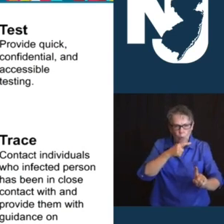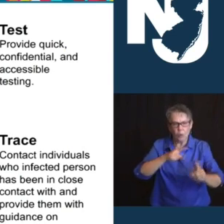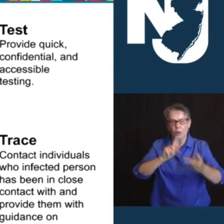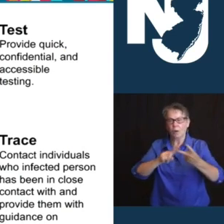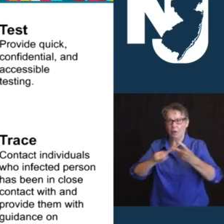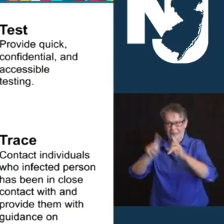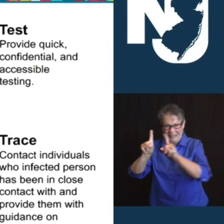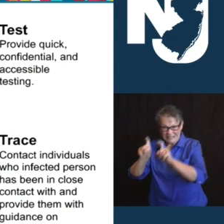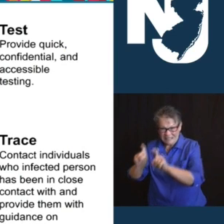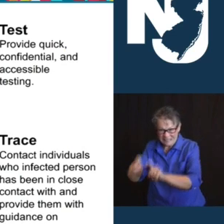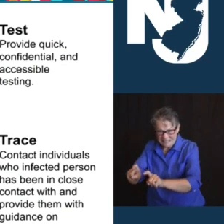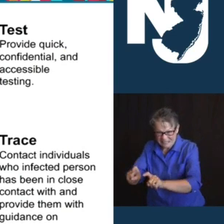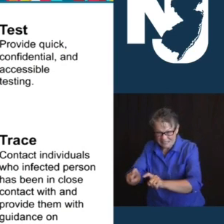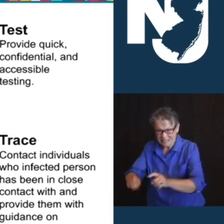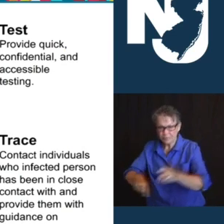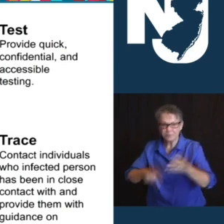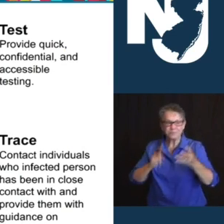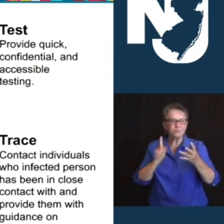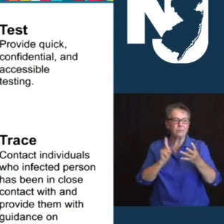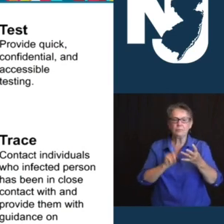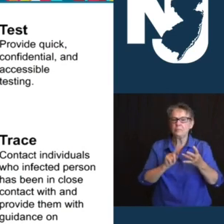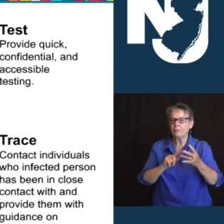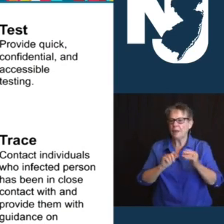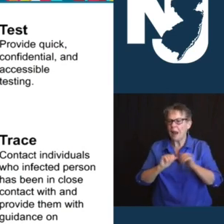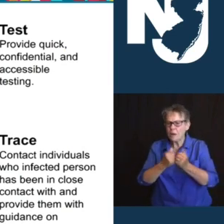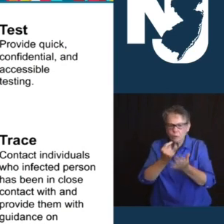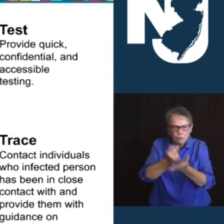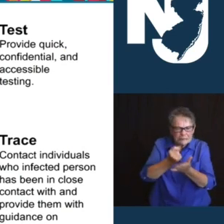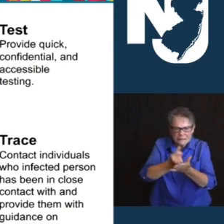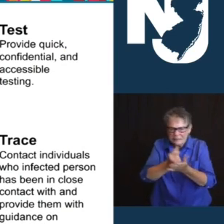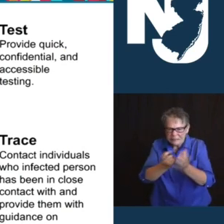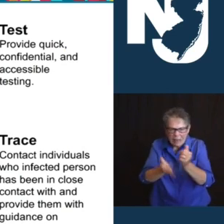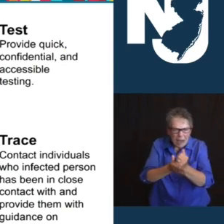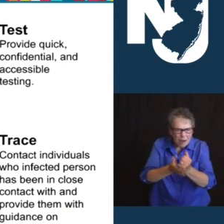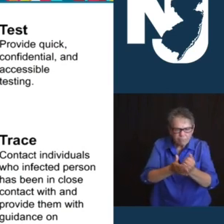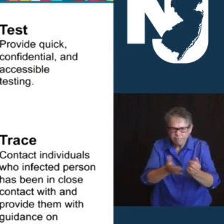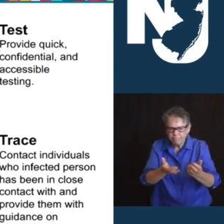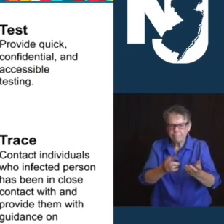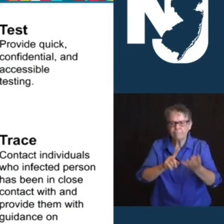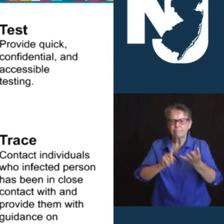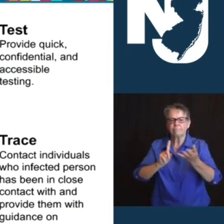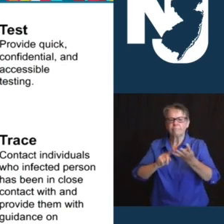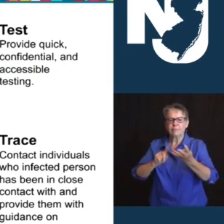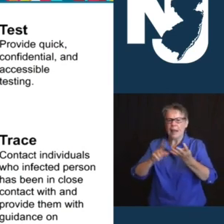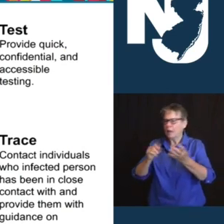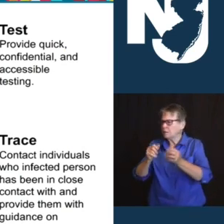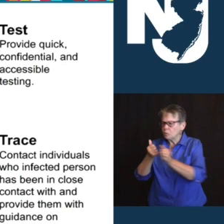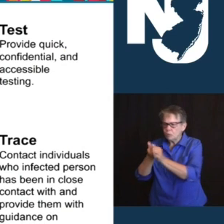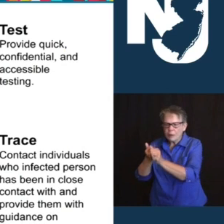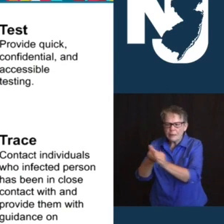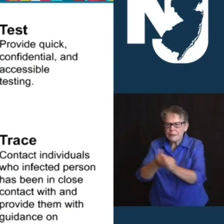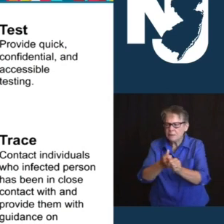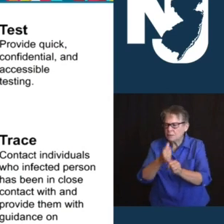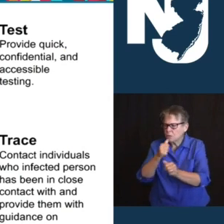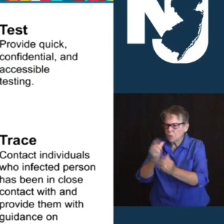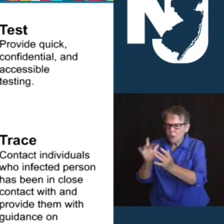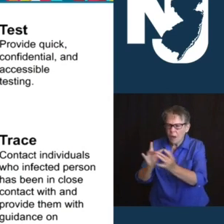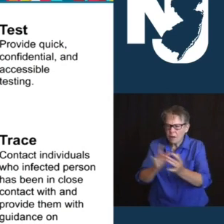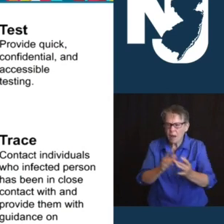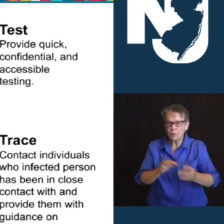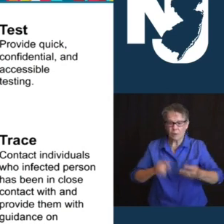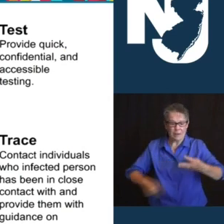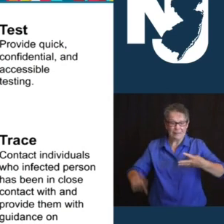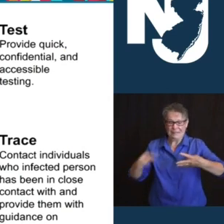must target our testing to those populations that are most affected by the disease. We must test them. We must provide